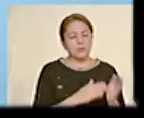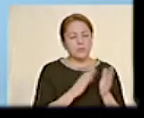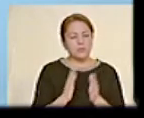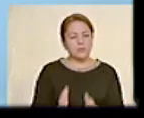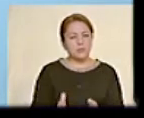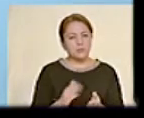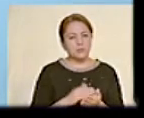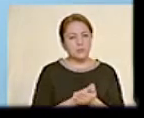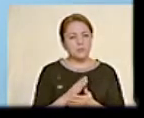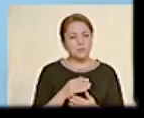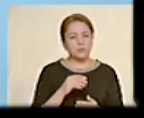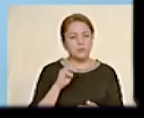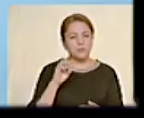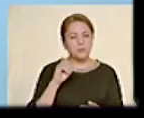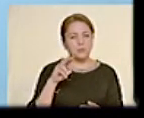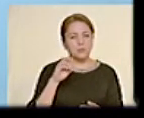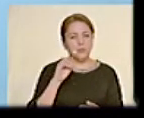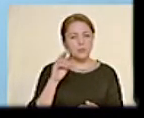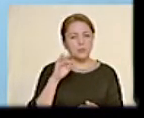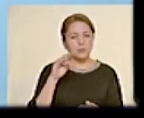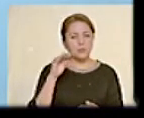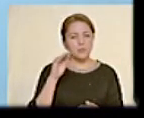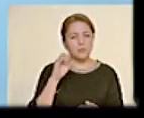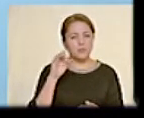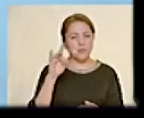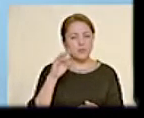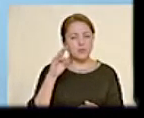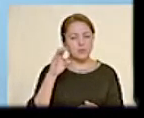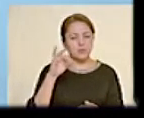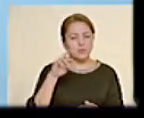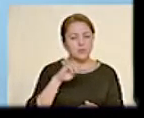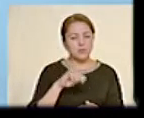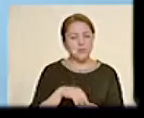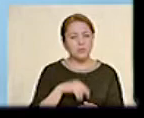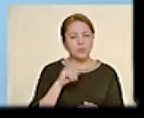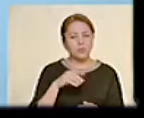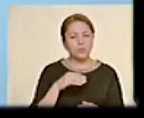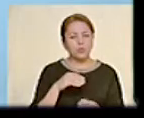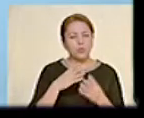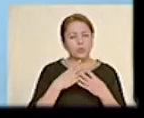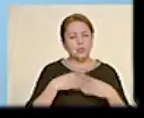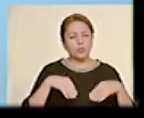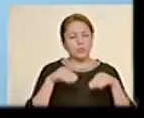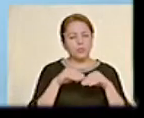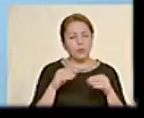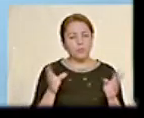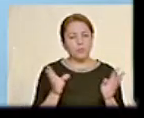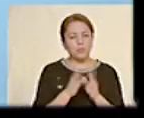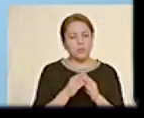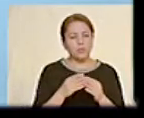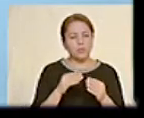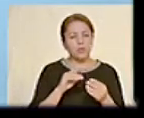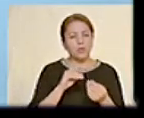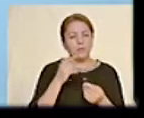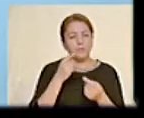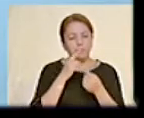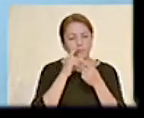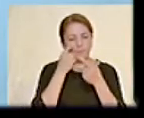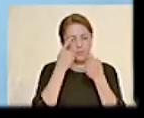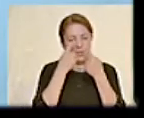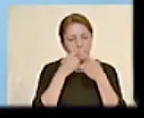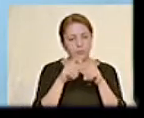bu telekonferensiya xizmati hisoblanadi. Telekonferensiya jamoa bilan ma'lumot almashish imkoniyatini